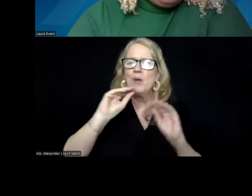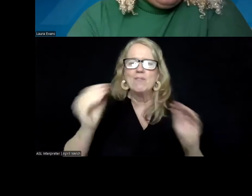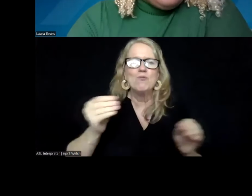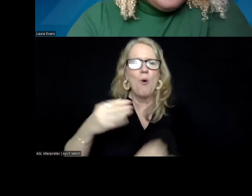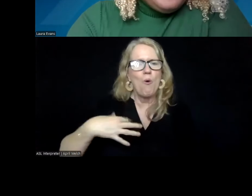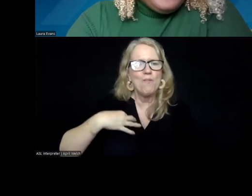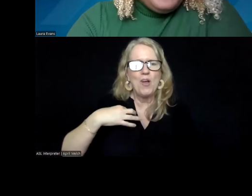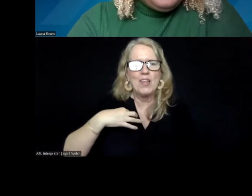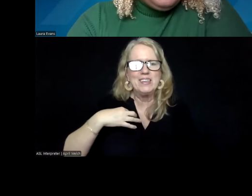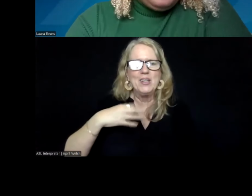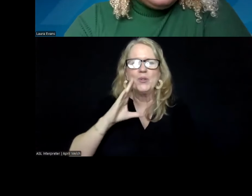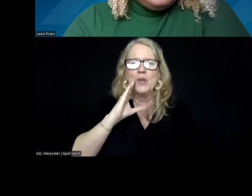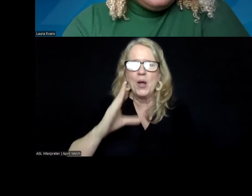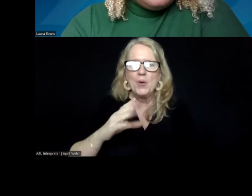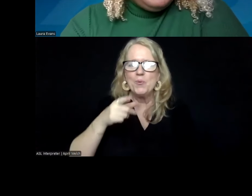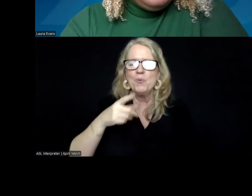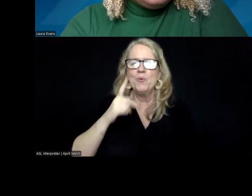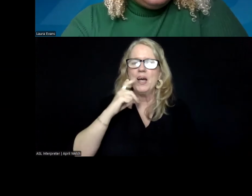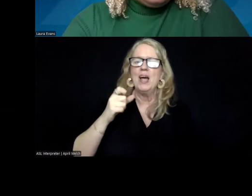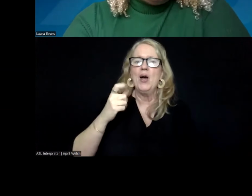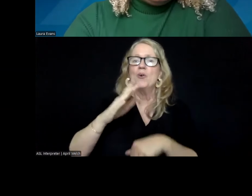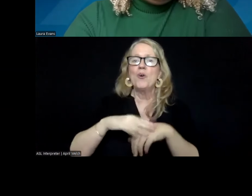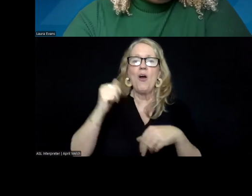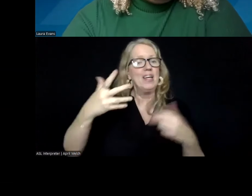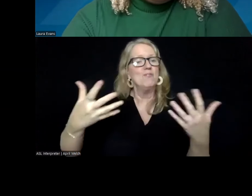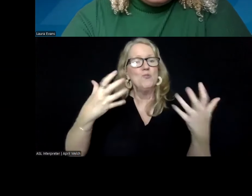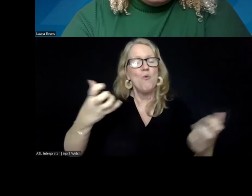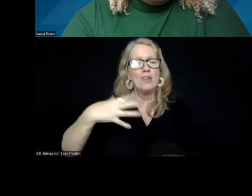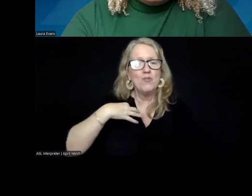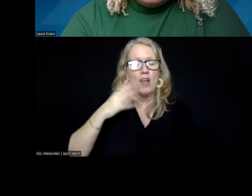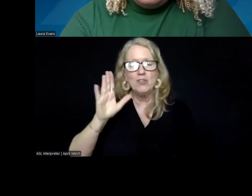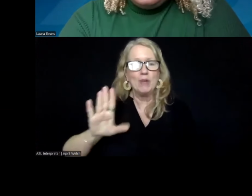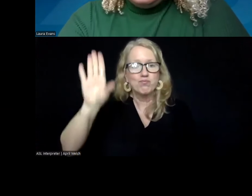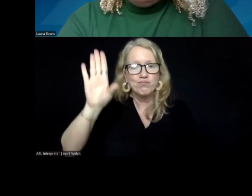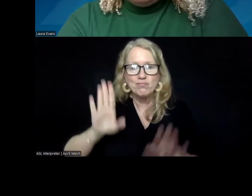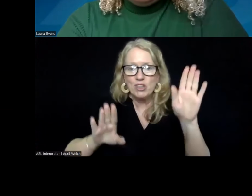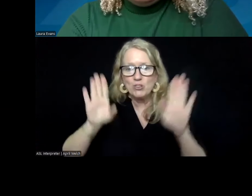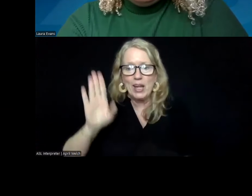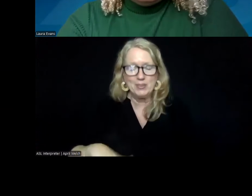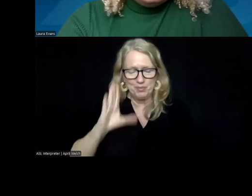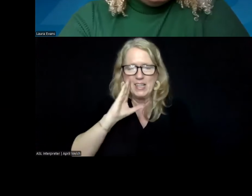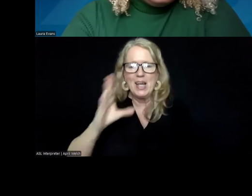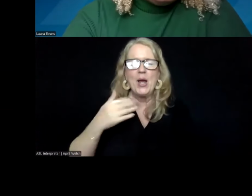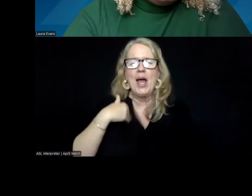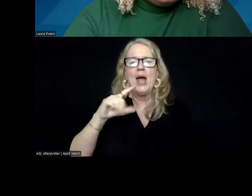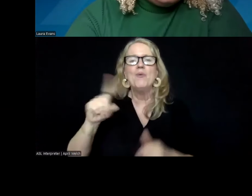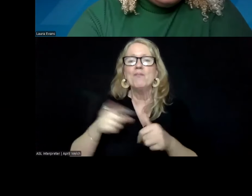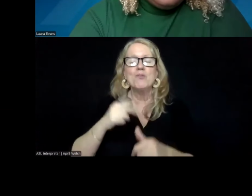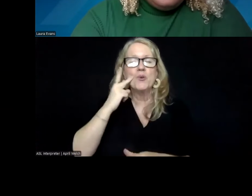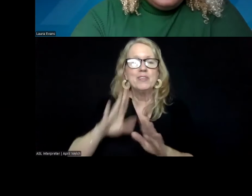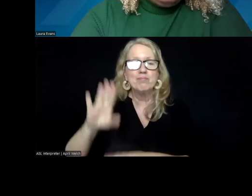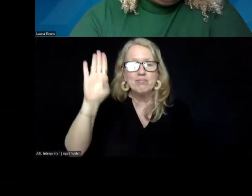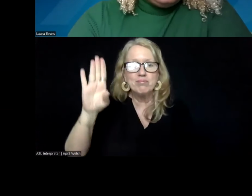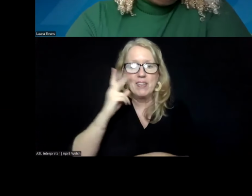going to do a call for volunteers. If you'd like to volunteer, please raise your hand, and I will go to the first hand that I